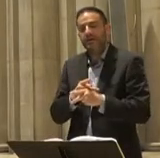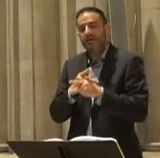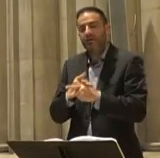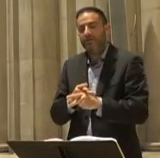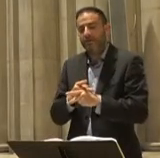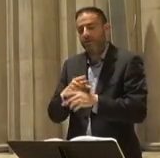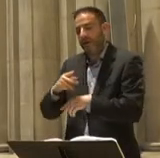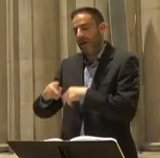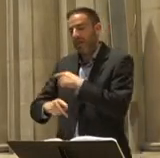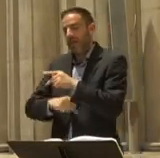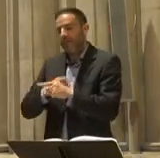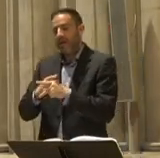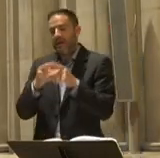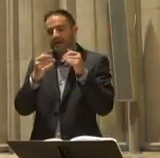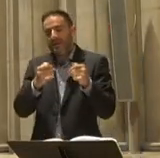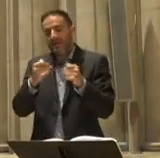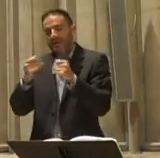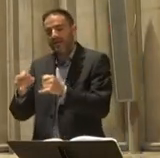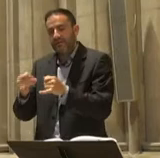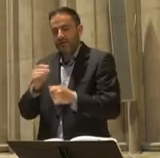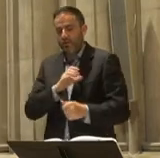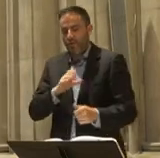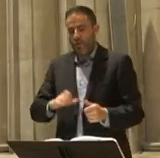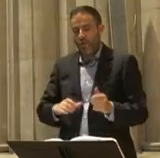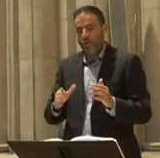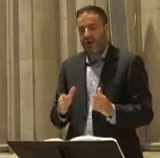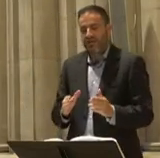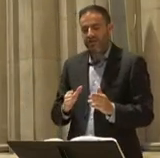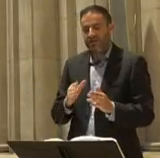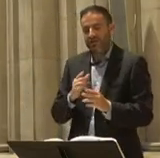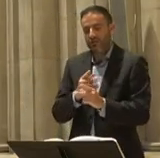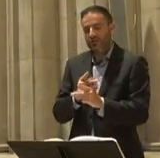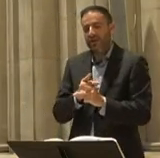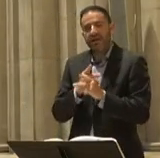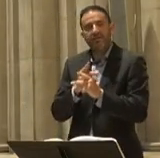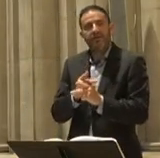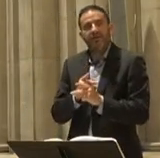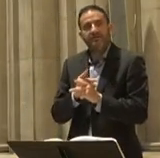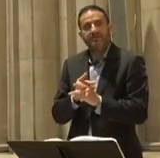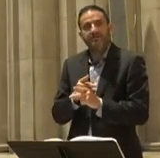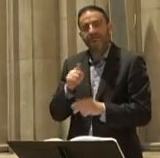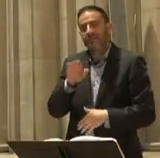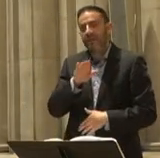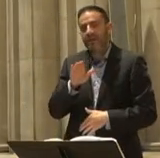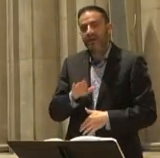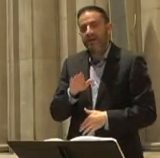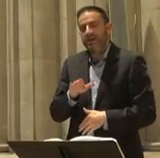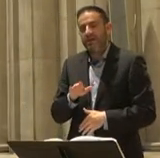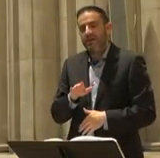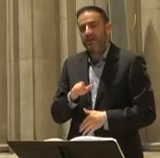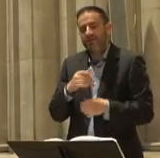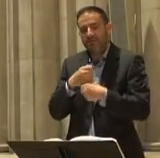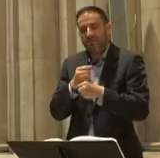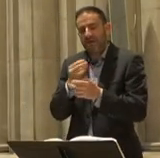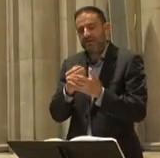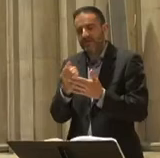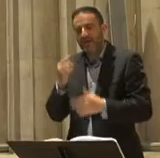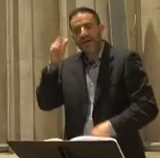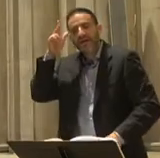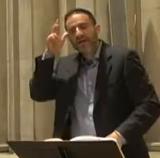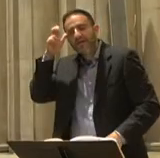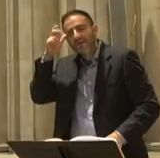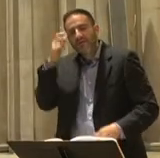as individual Christians and care for one another, and never vilify someone for what they